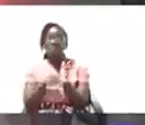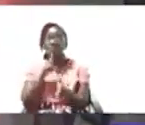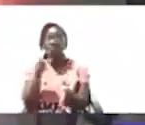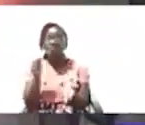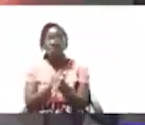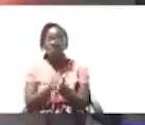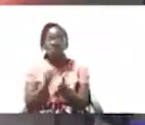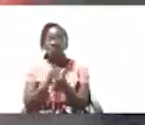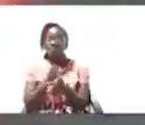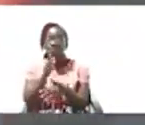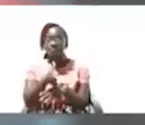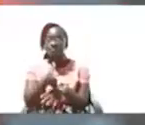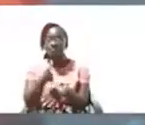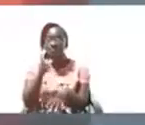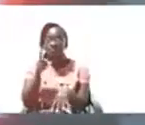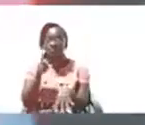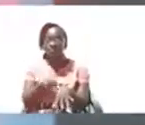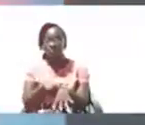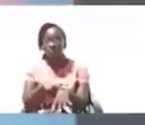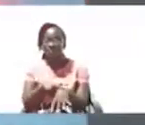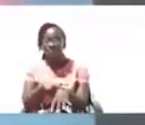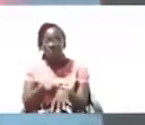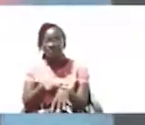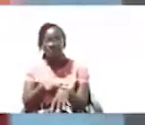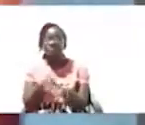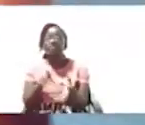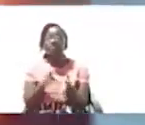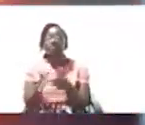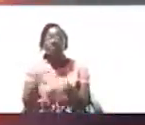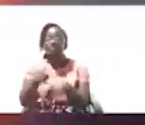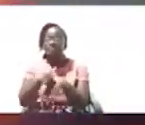The Bible says, in the fullness of time,